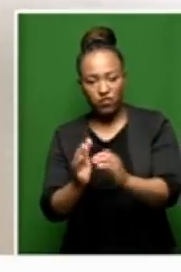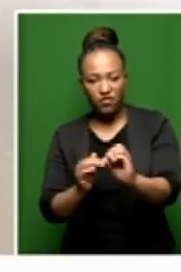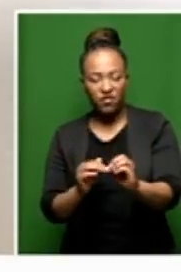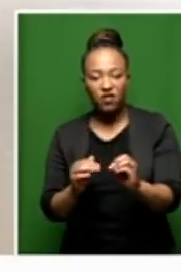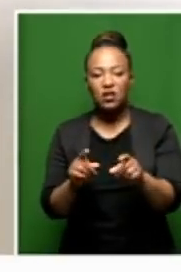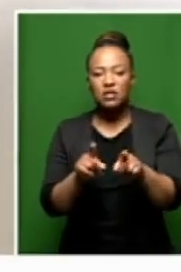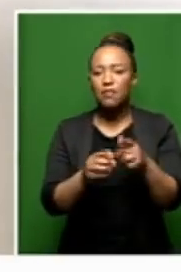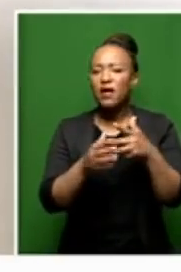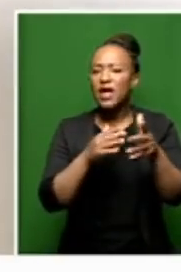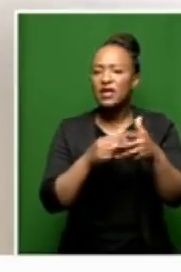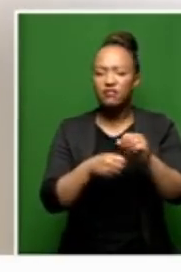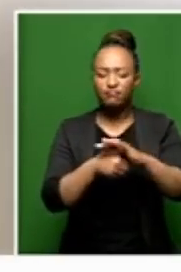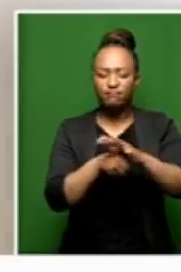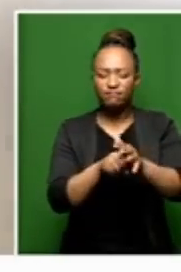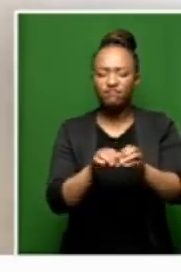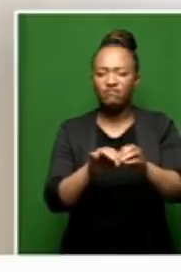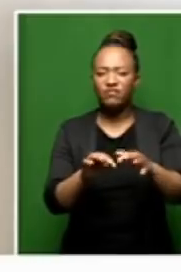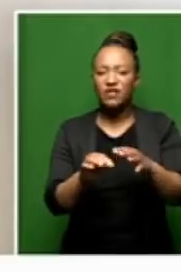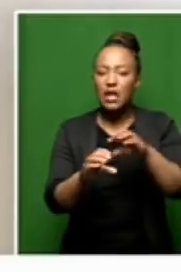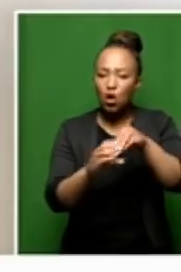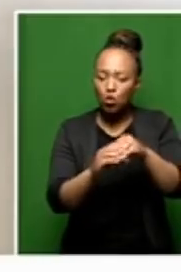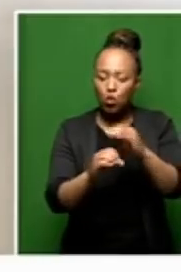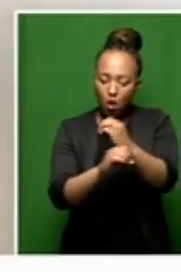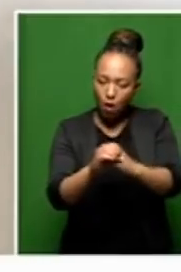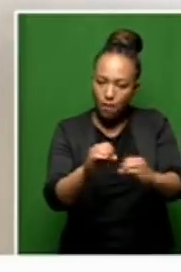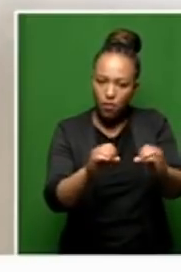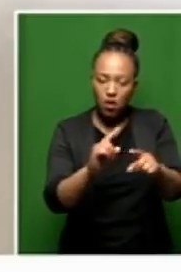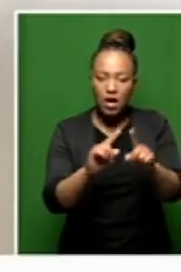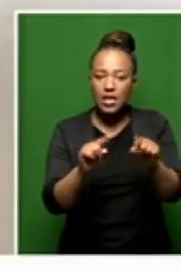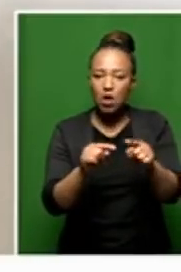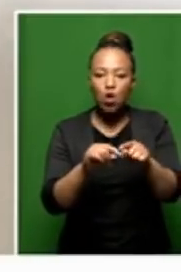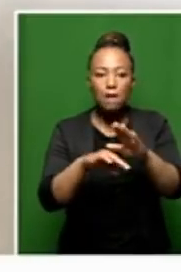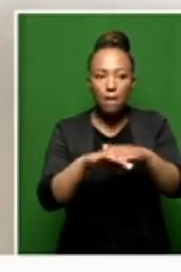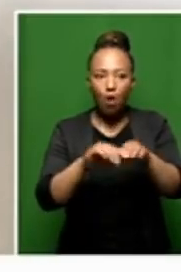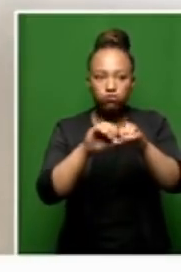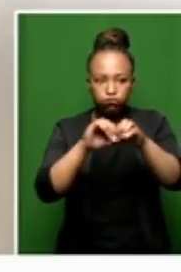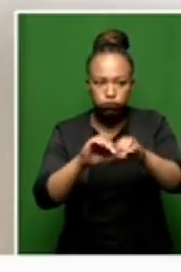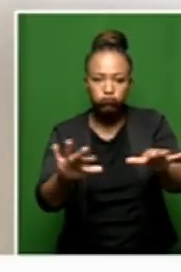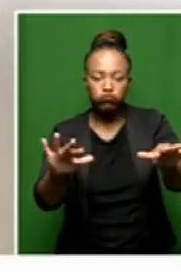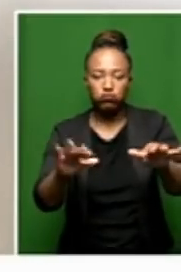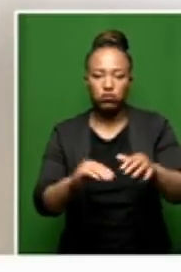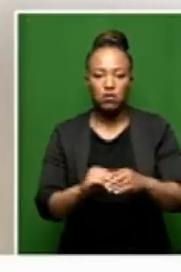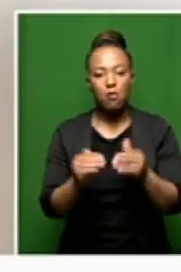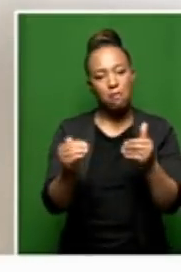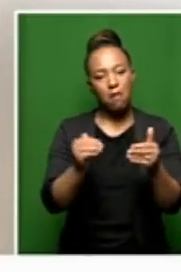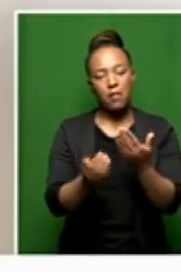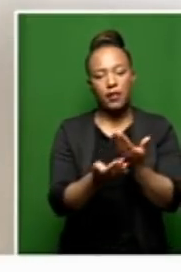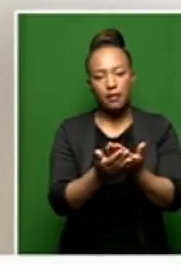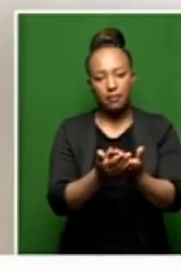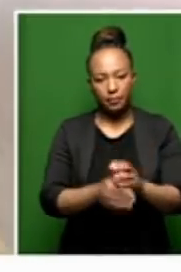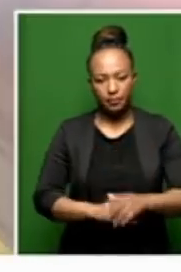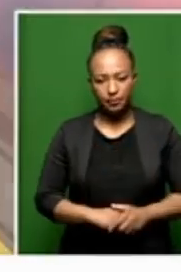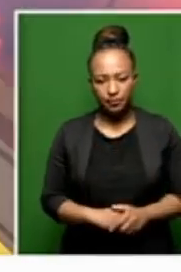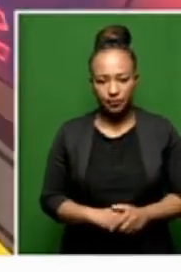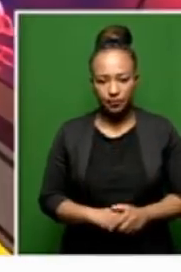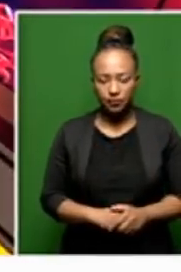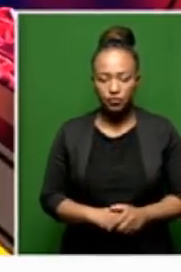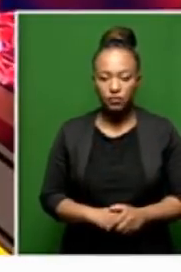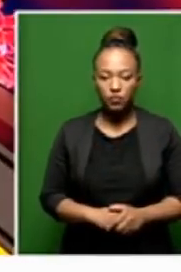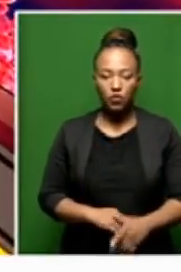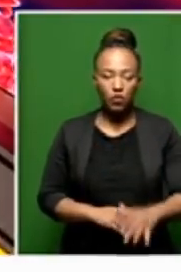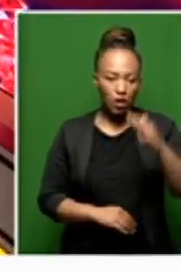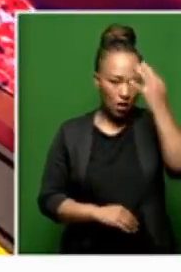any other variant, including Omicron, to not be able to transmit to the level it's being transmitted right now. And Prof, you know, there